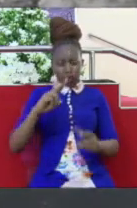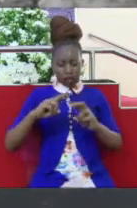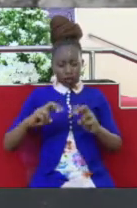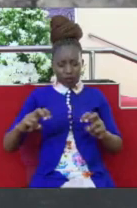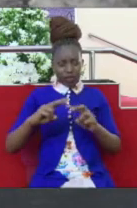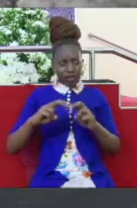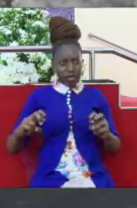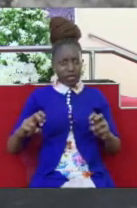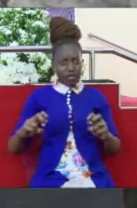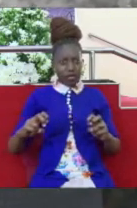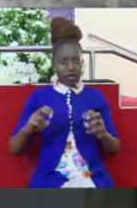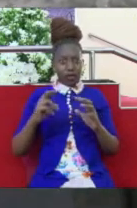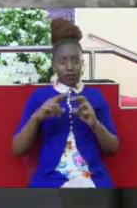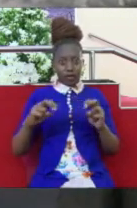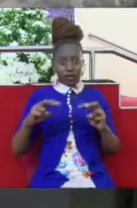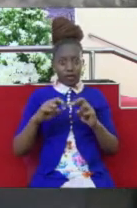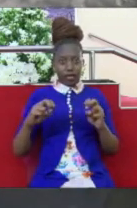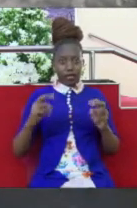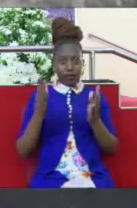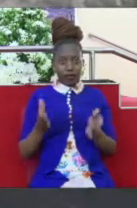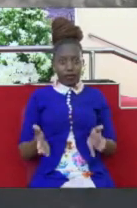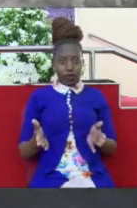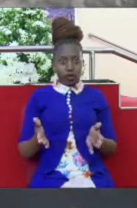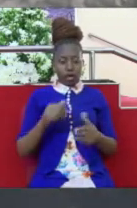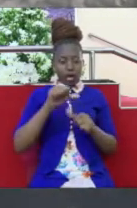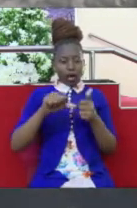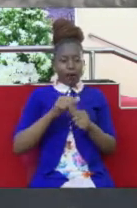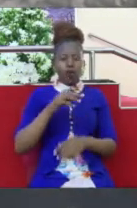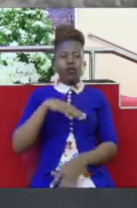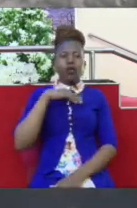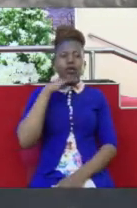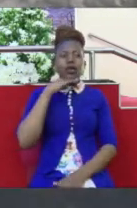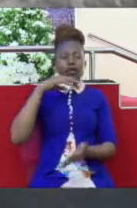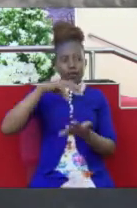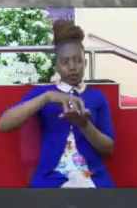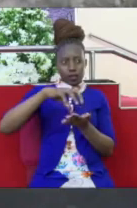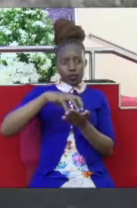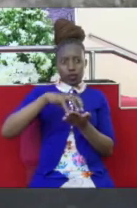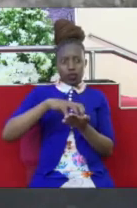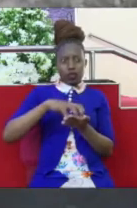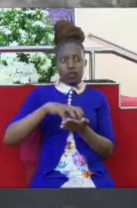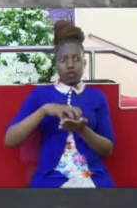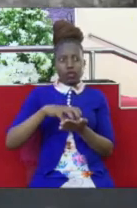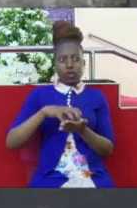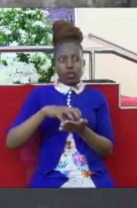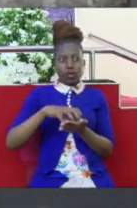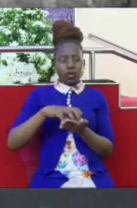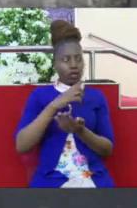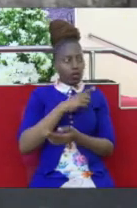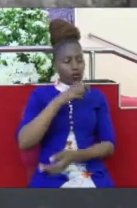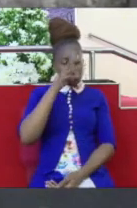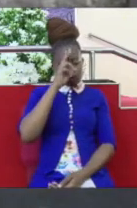ya mauaji. She investigated murder. Yeye alikuwa anafanya ujasusi katika vifo